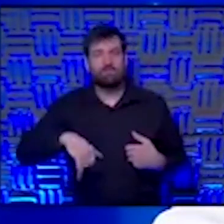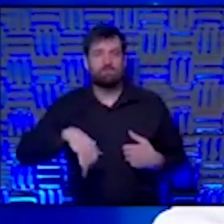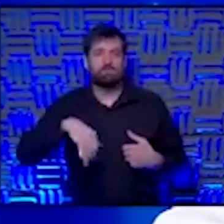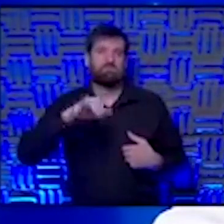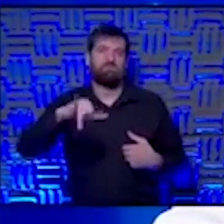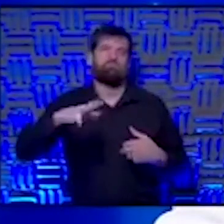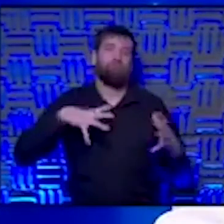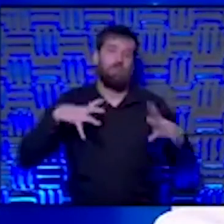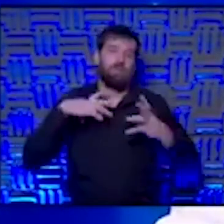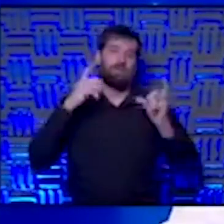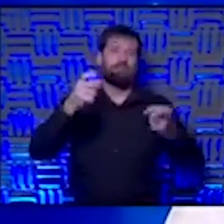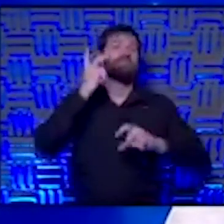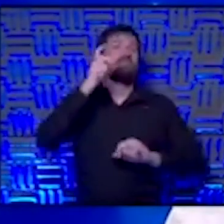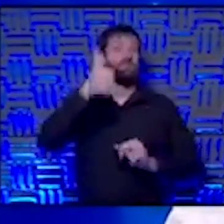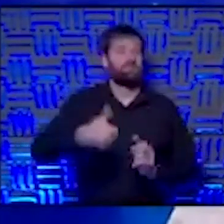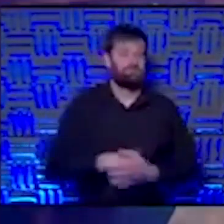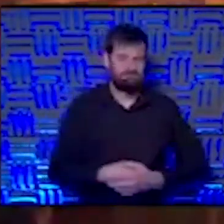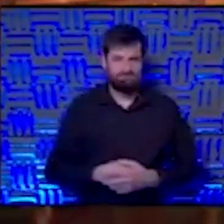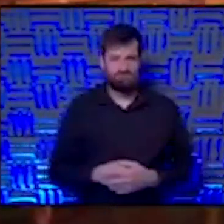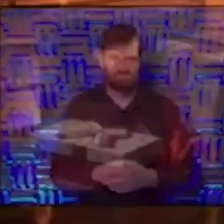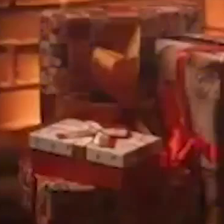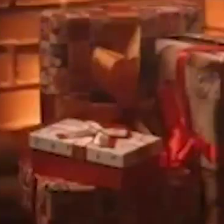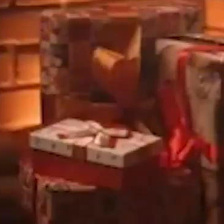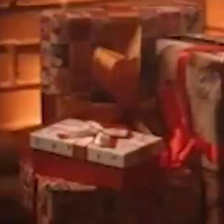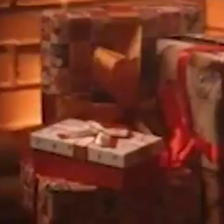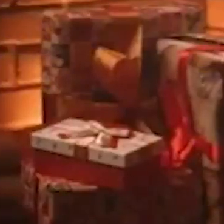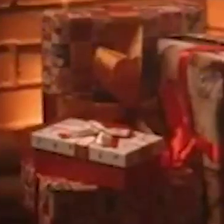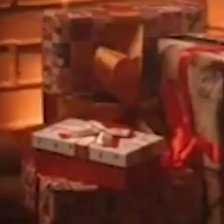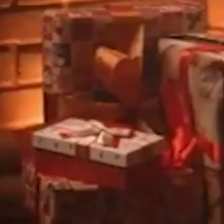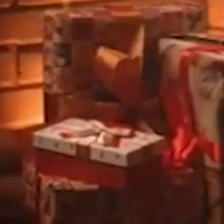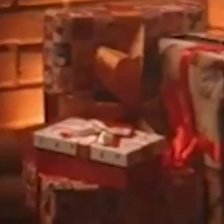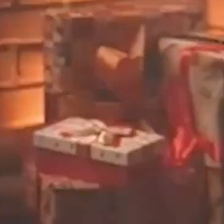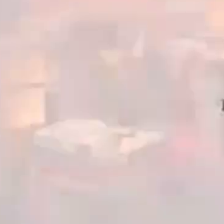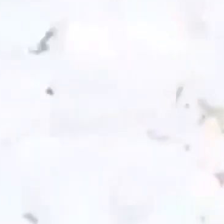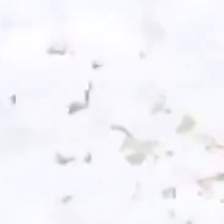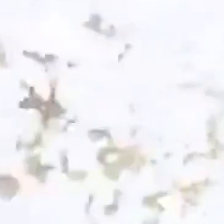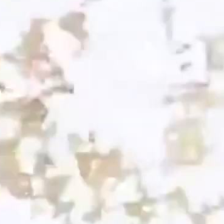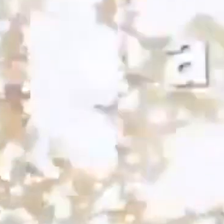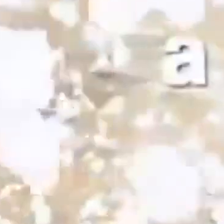is your greatest holiday gift. We'll see you tomorrow.